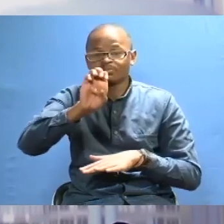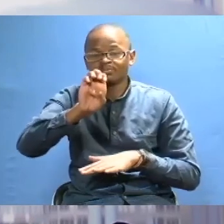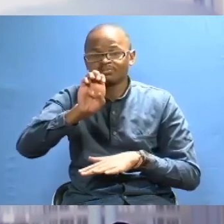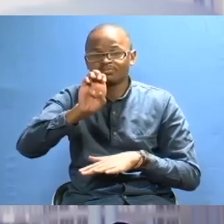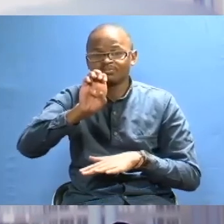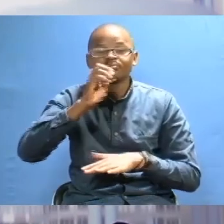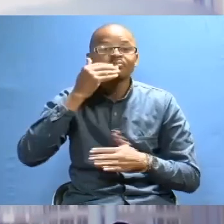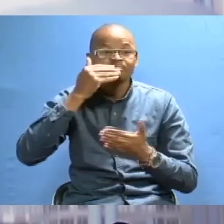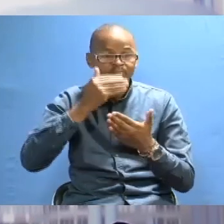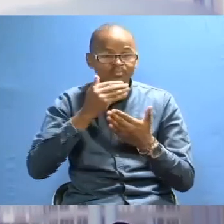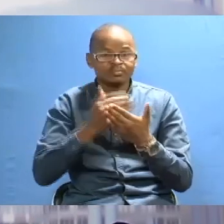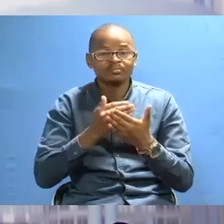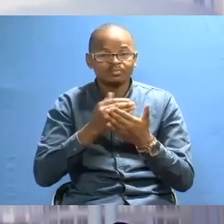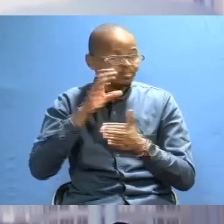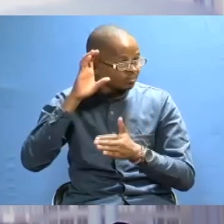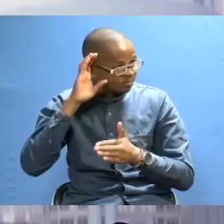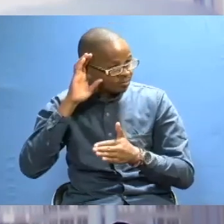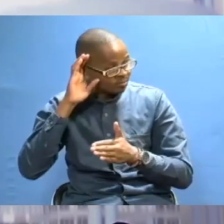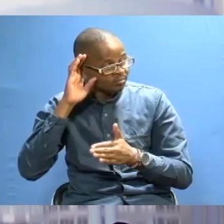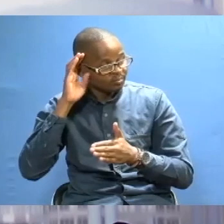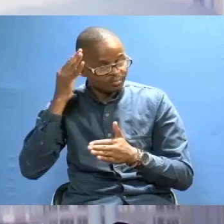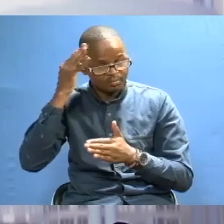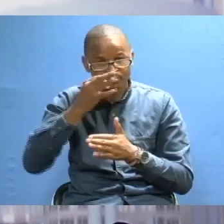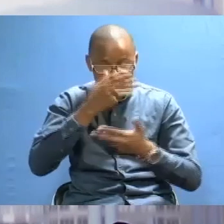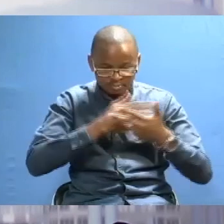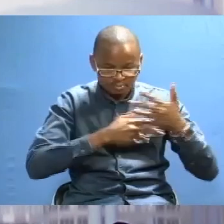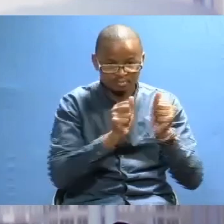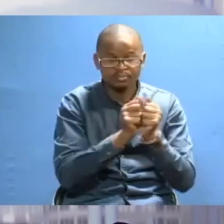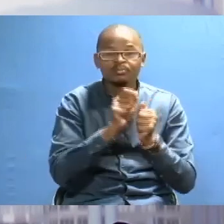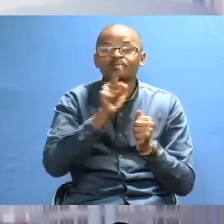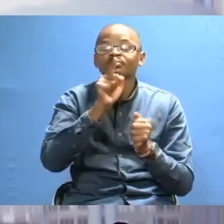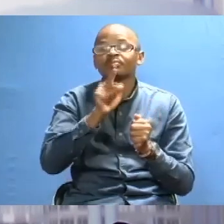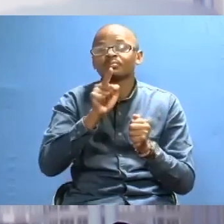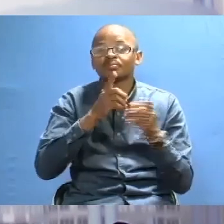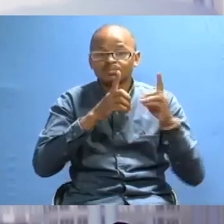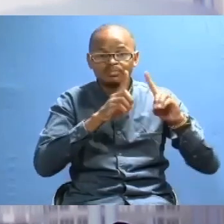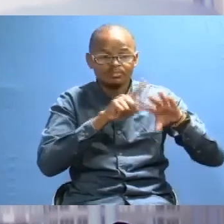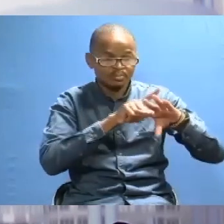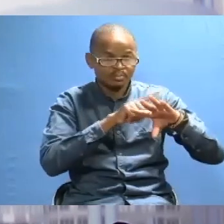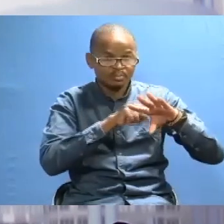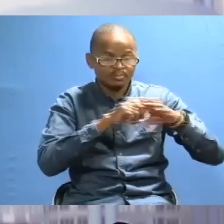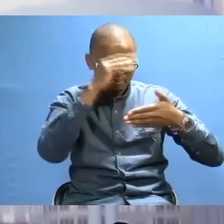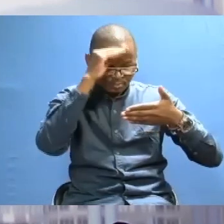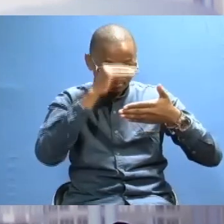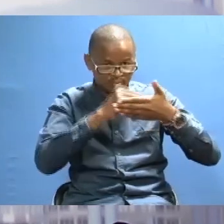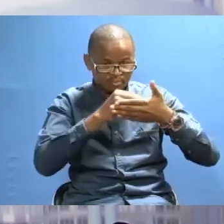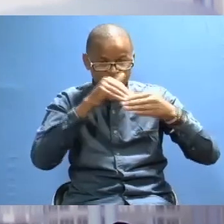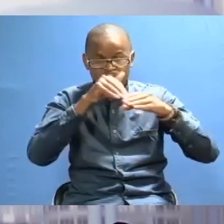www.ku.ac.ke. Thank you very much for listening. We look forward to interacting with you during